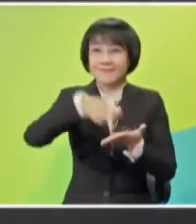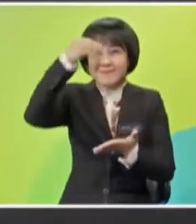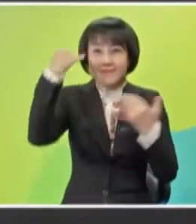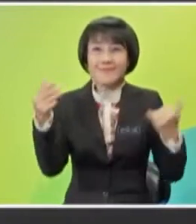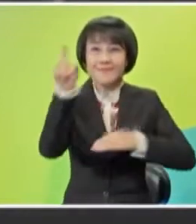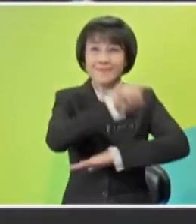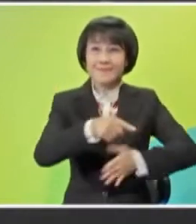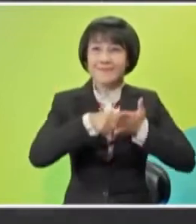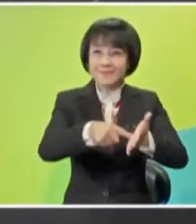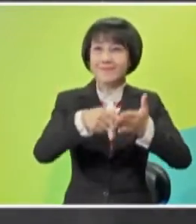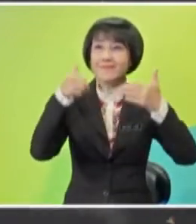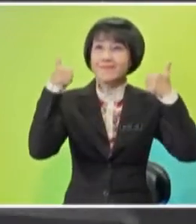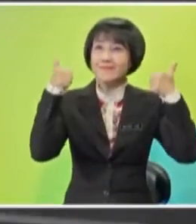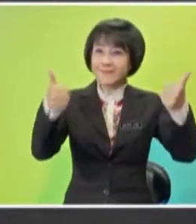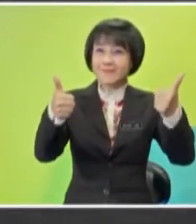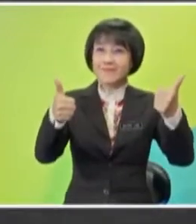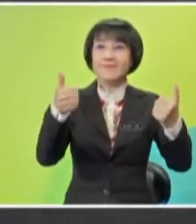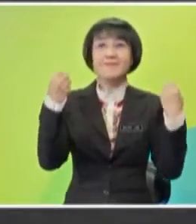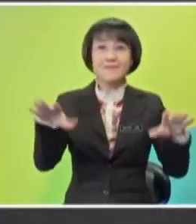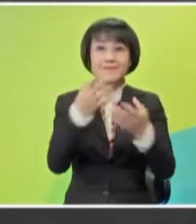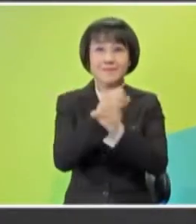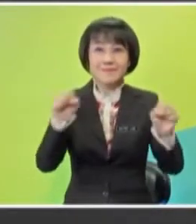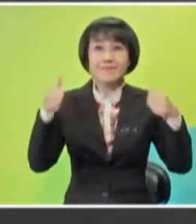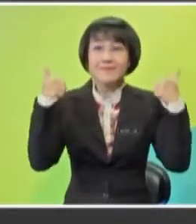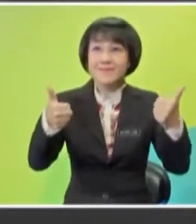a big thumbs up if you are.